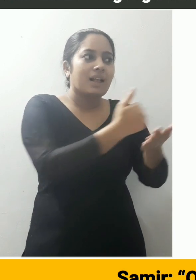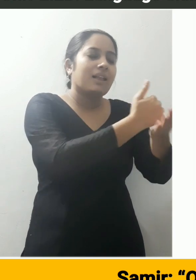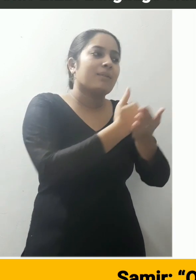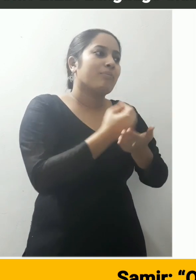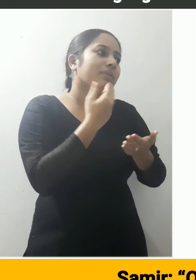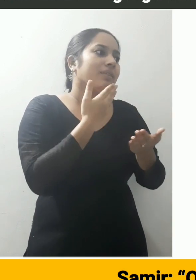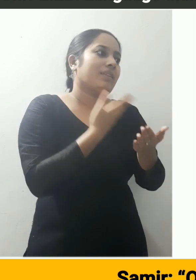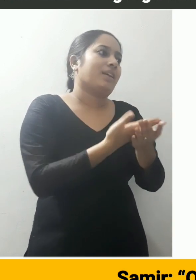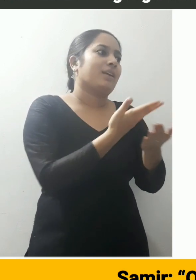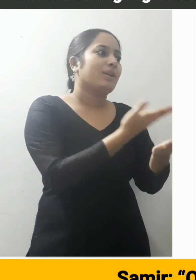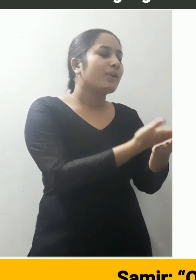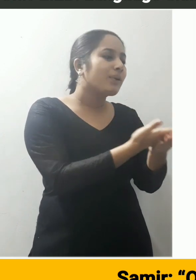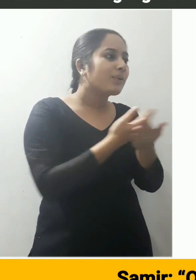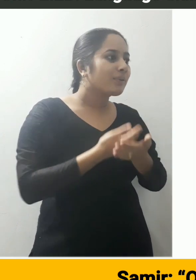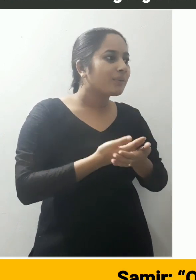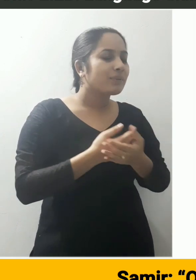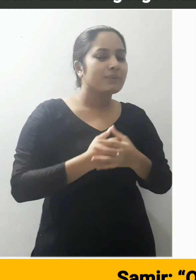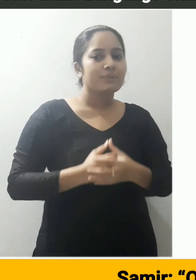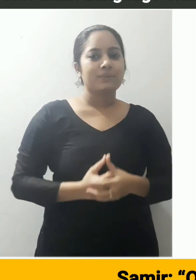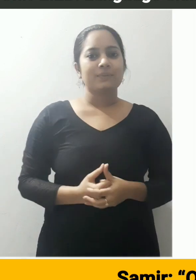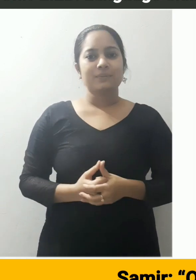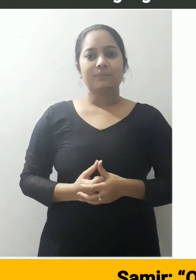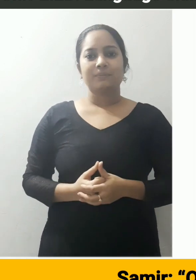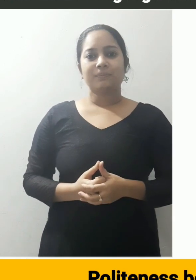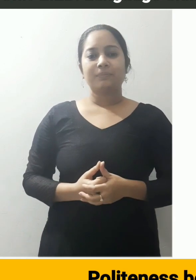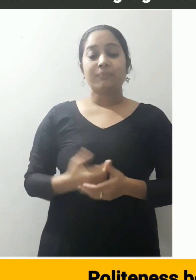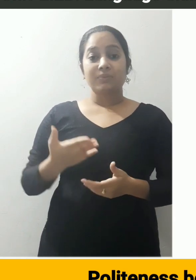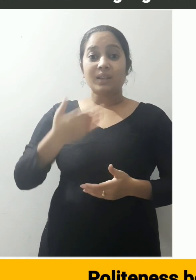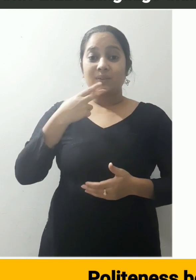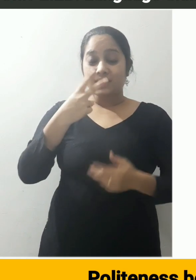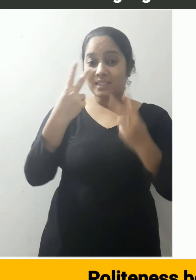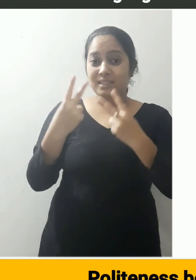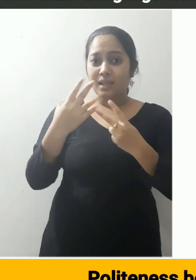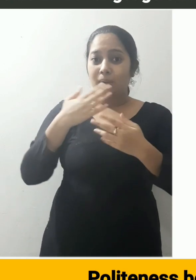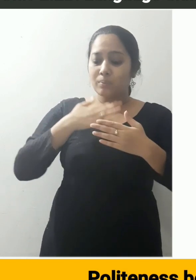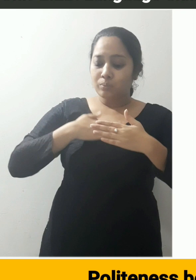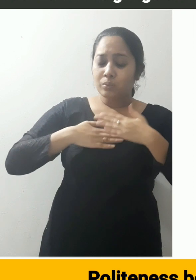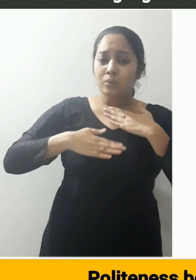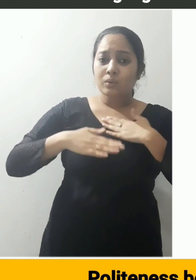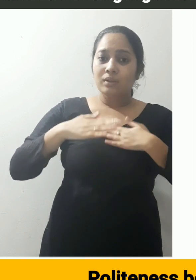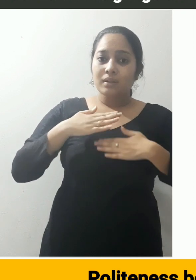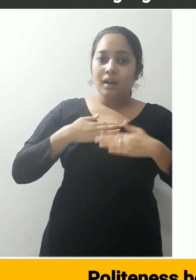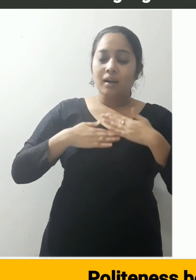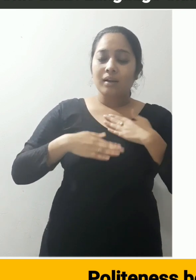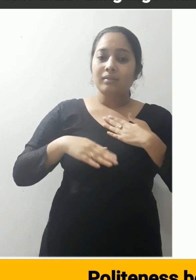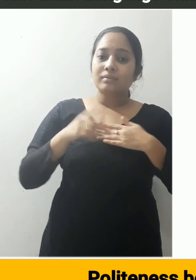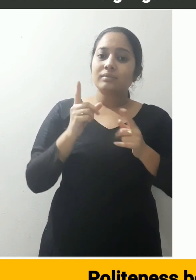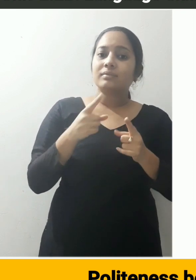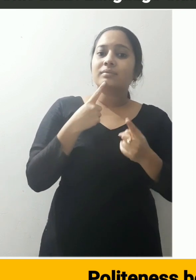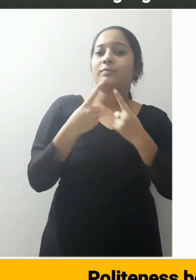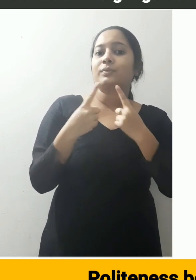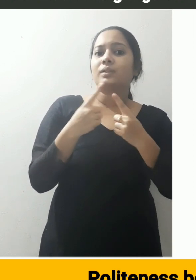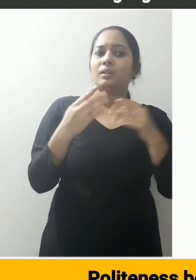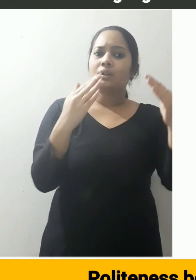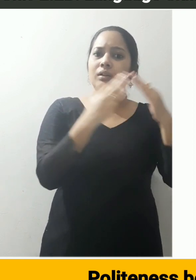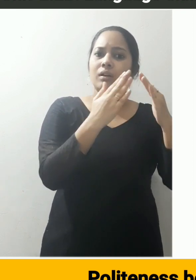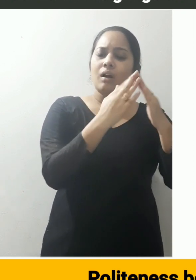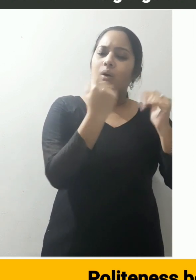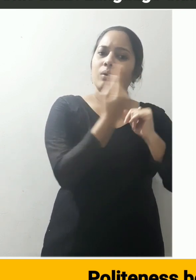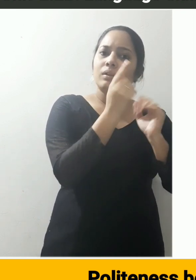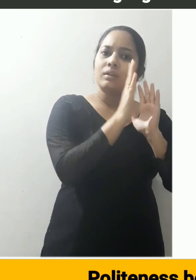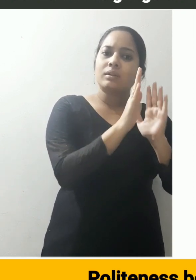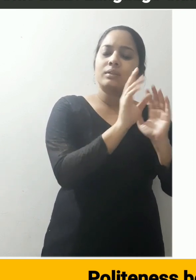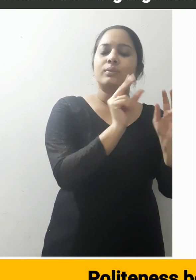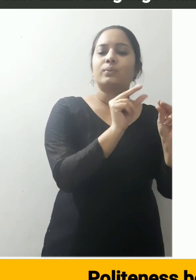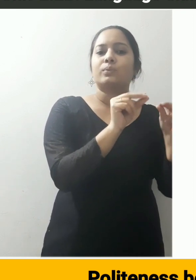Thanks for bringing it to my attention, man. Politeness begins not only at home but